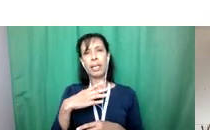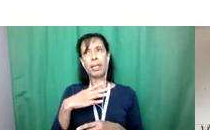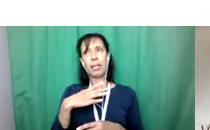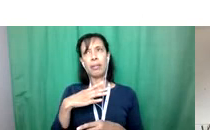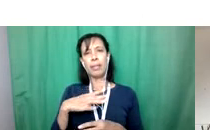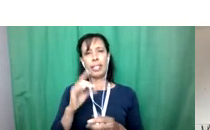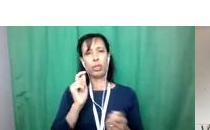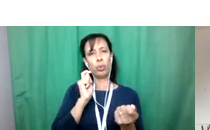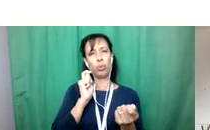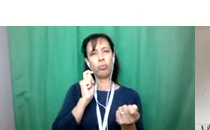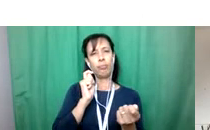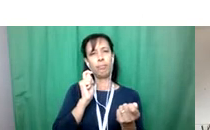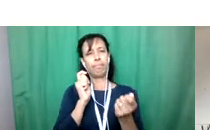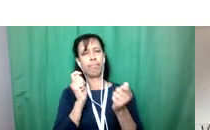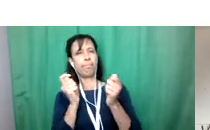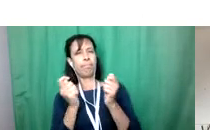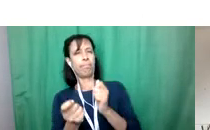literature.